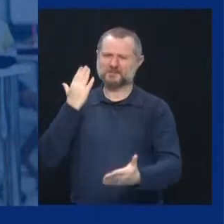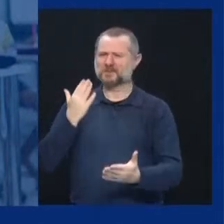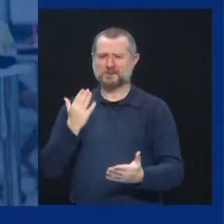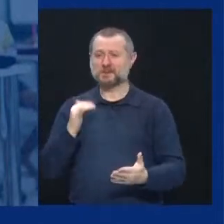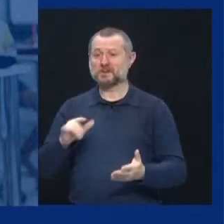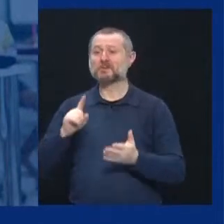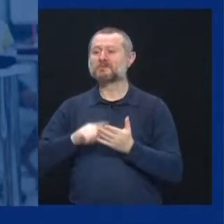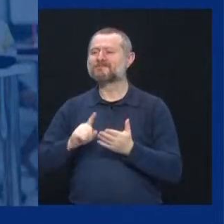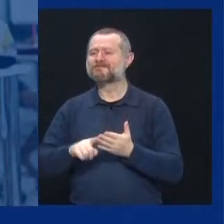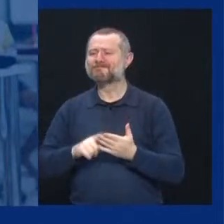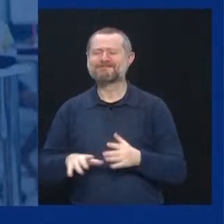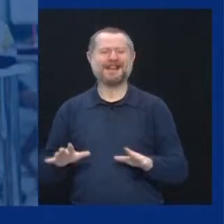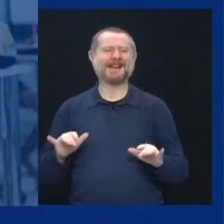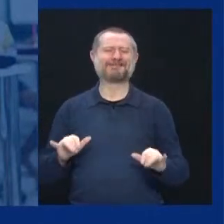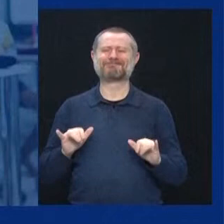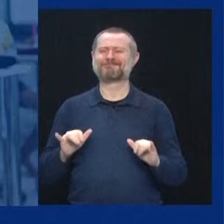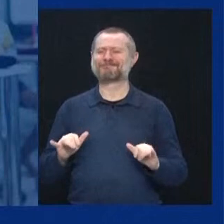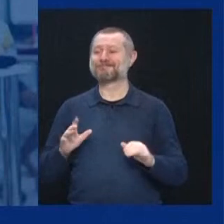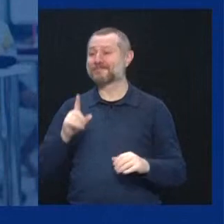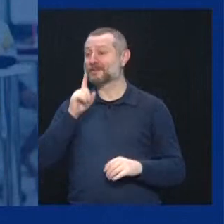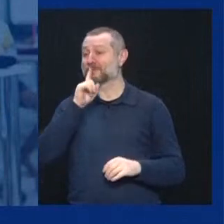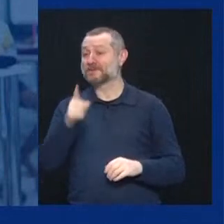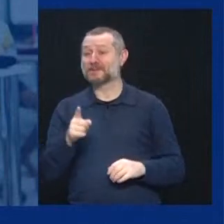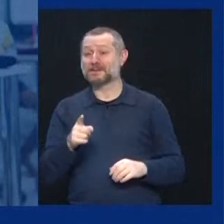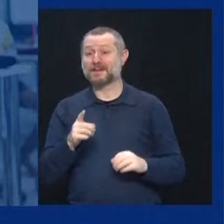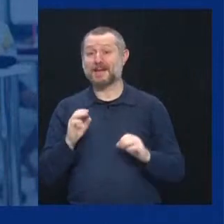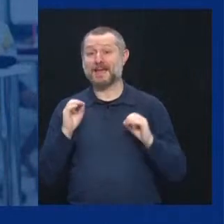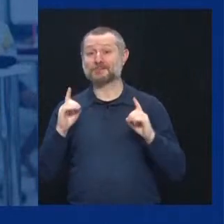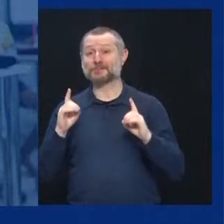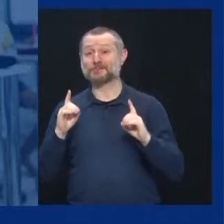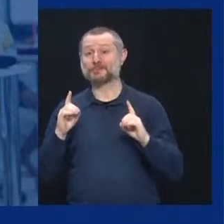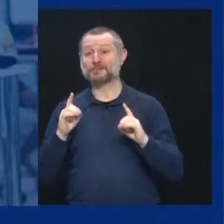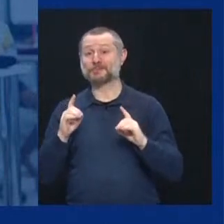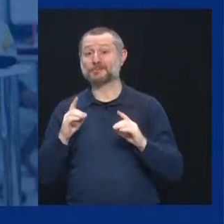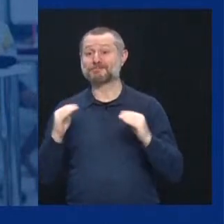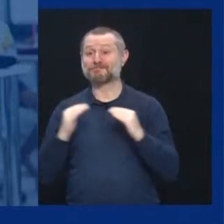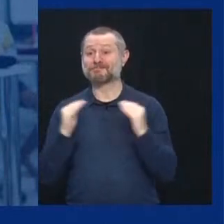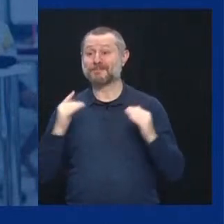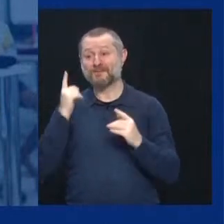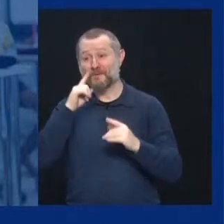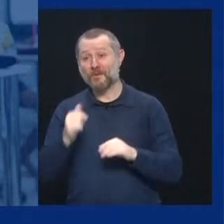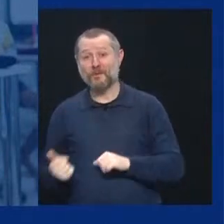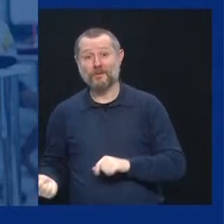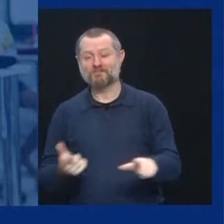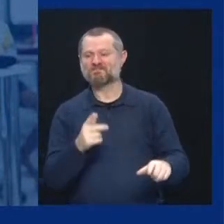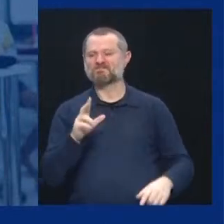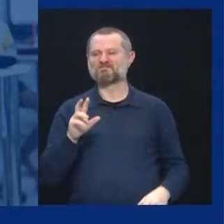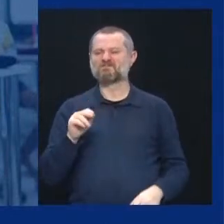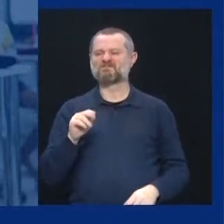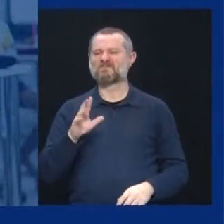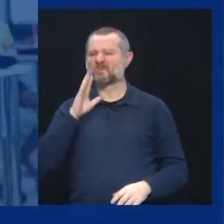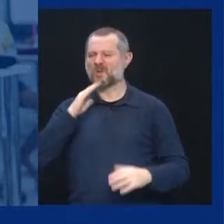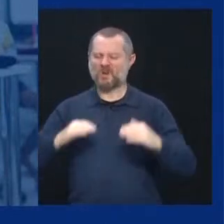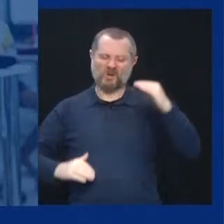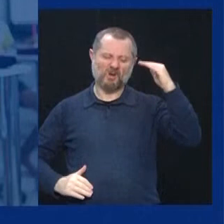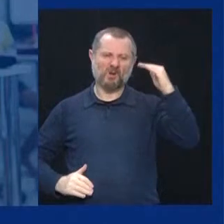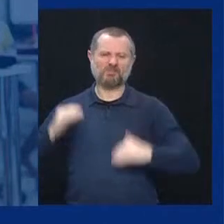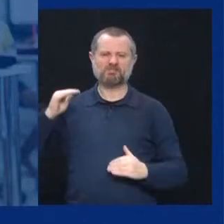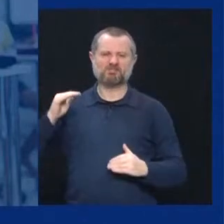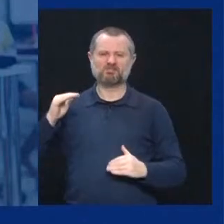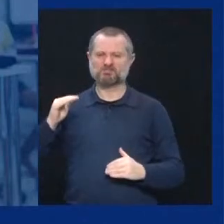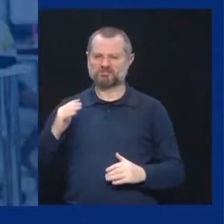show discrimination in education caused by remote learning. It will